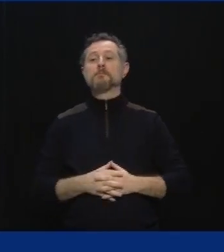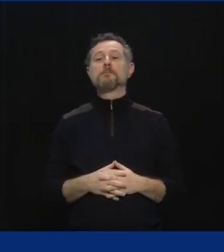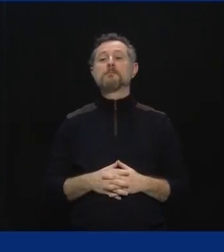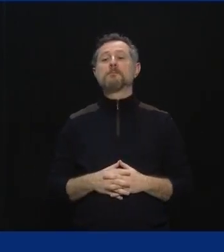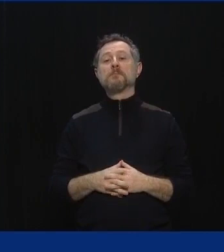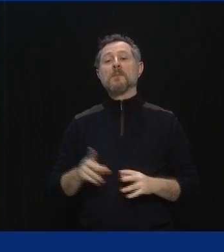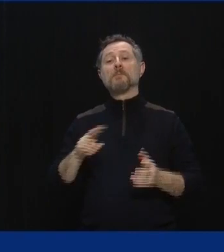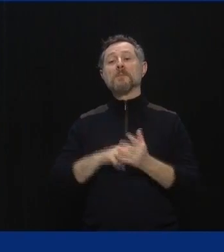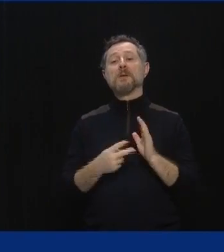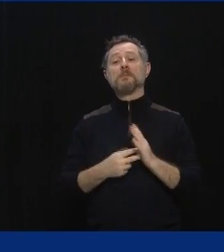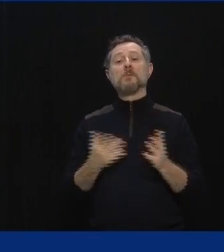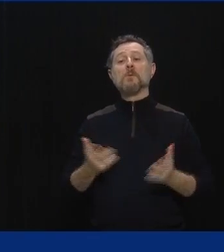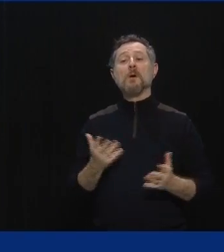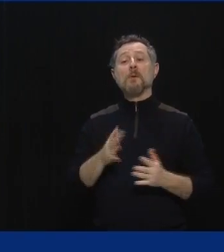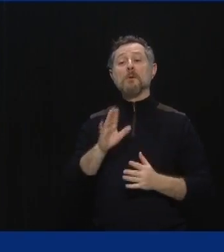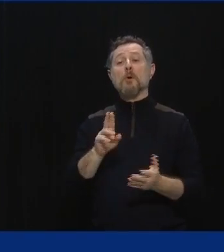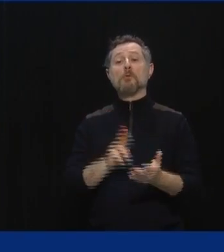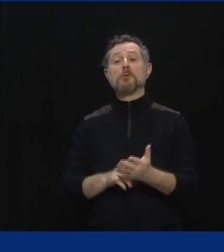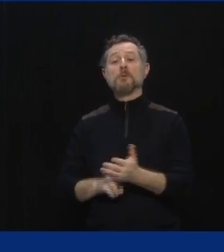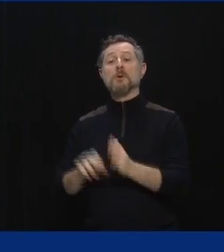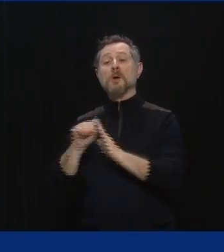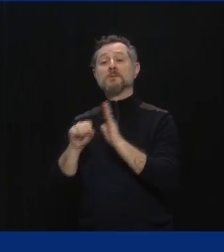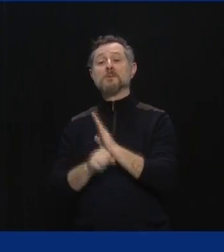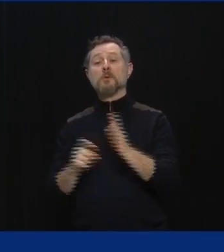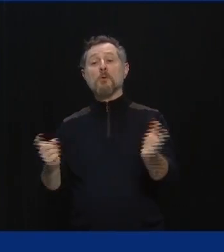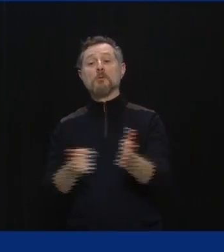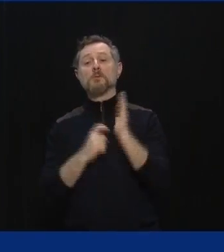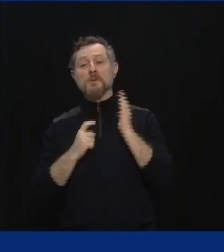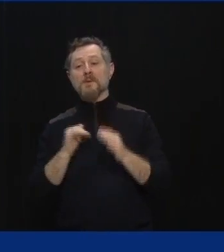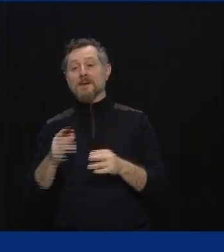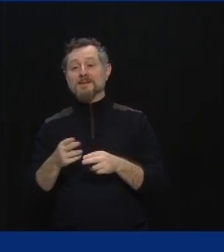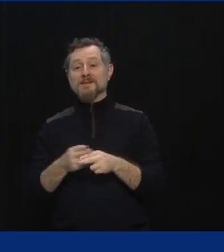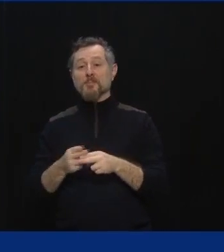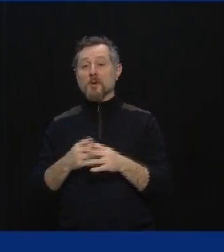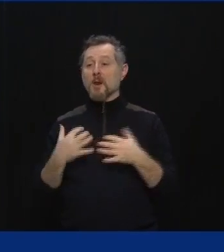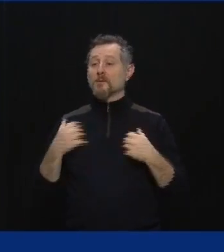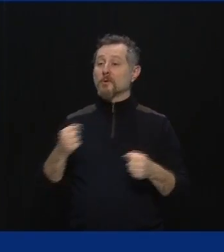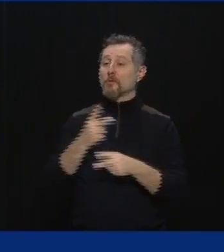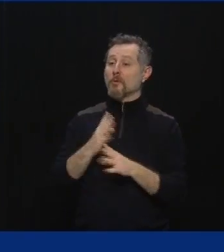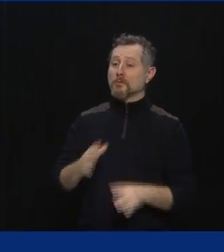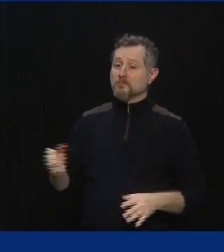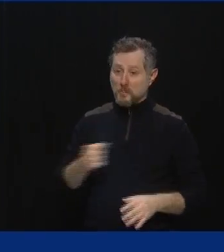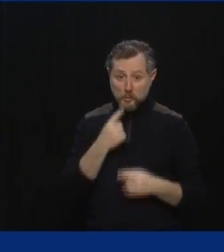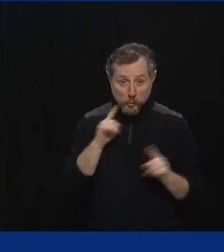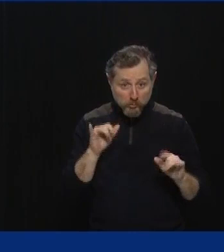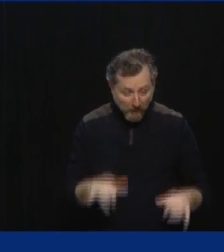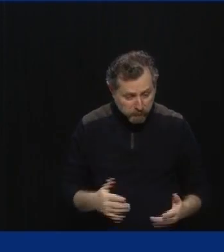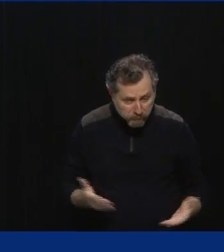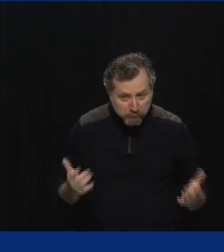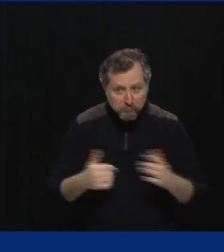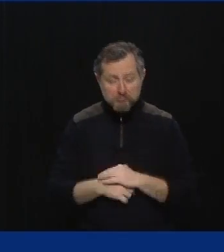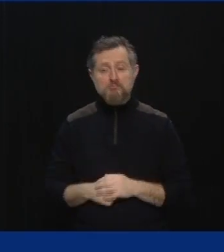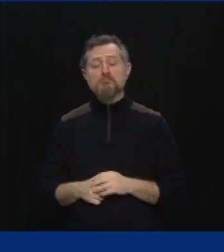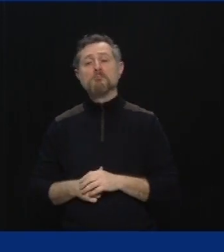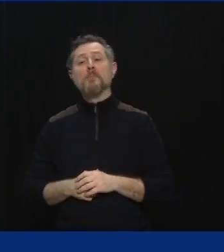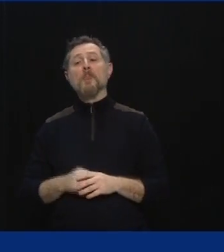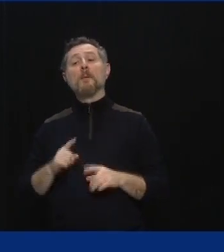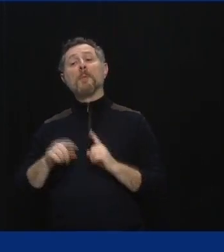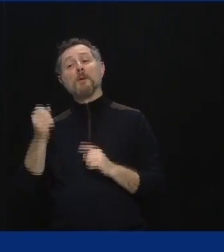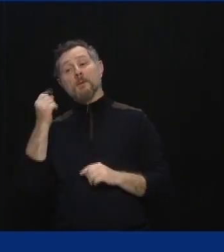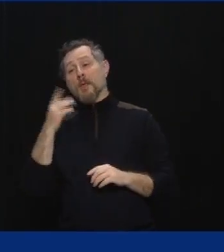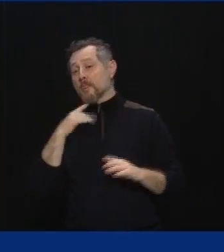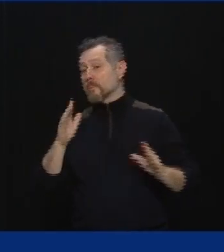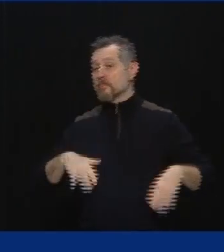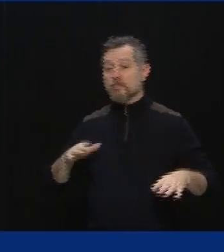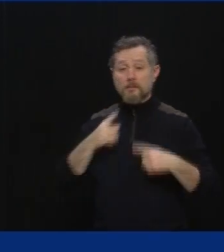are state-sanctioned contracts, to find temporary health care workers. They've done this. But in the areas where they have not been as successful,